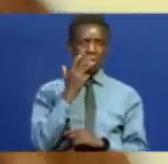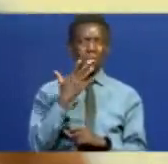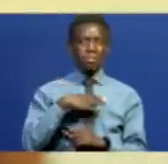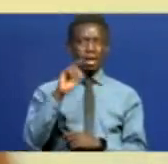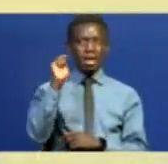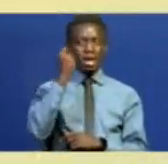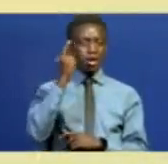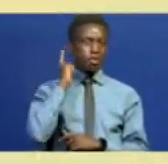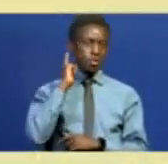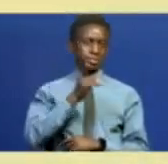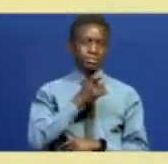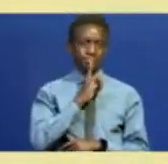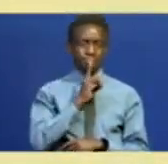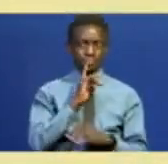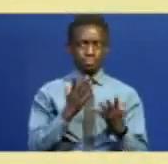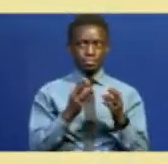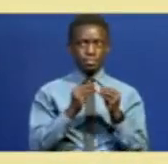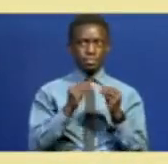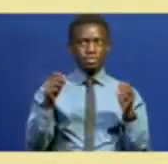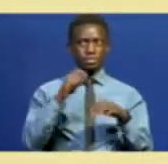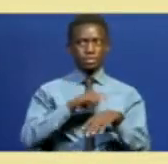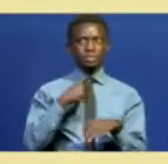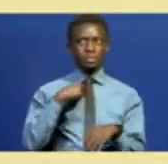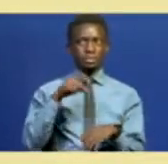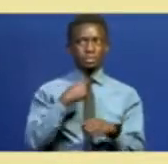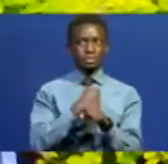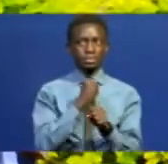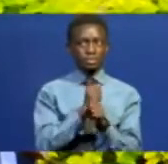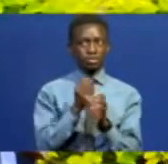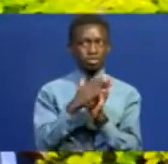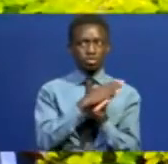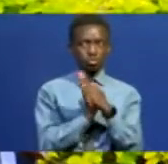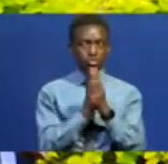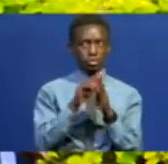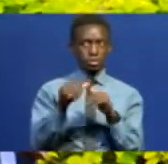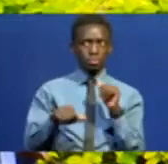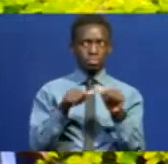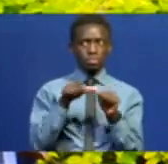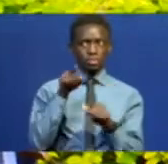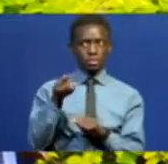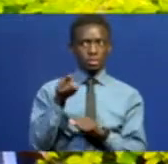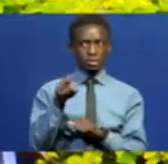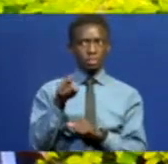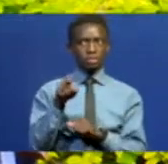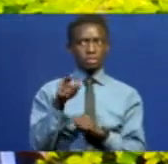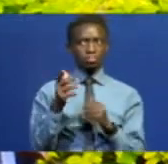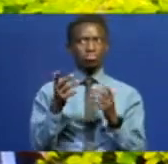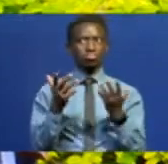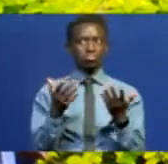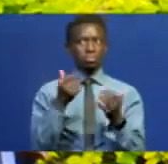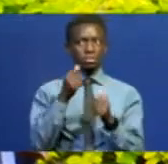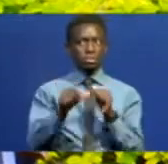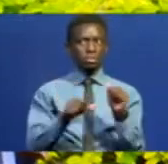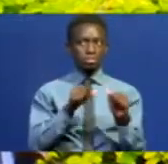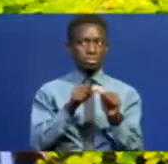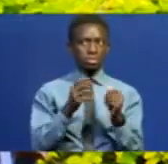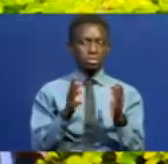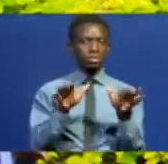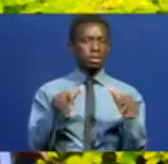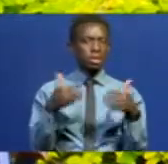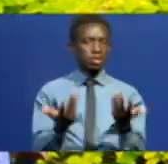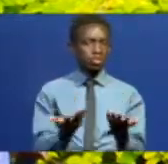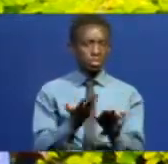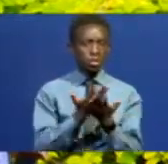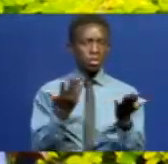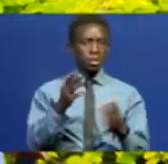been wanting to make a period piece about the liberations of our the